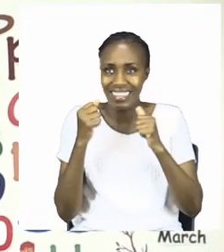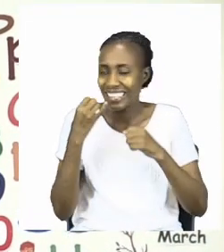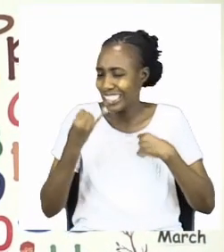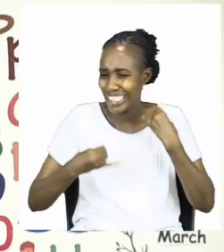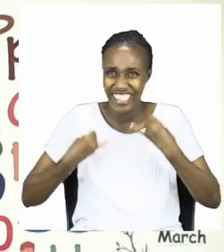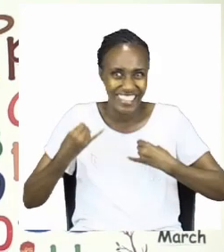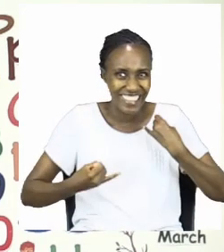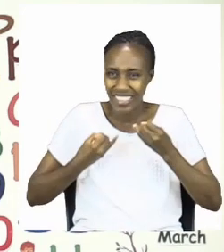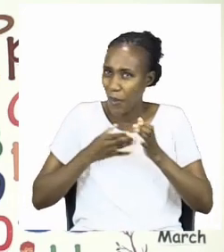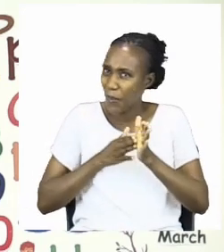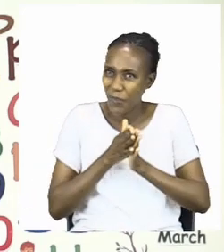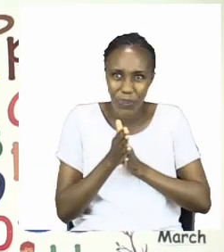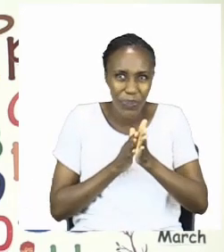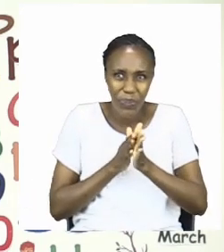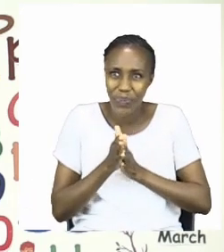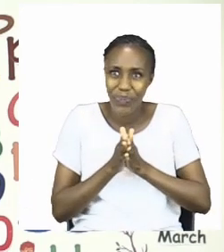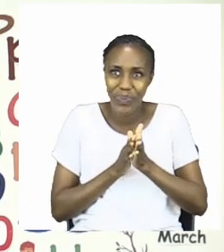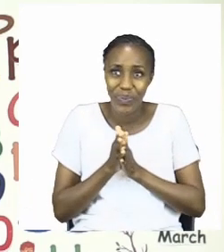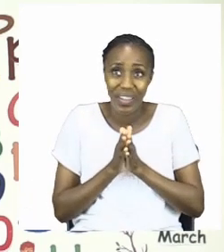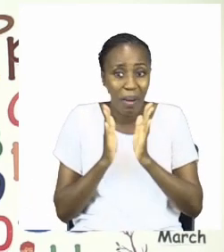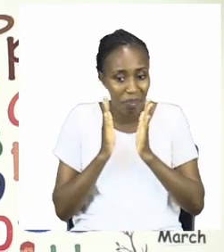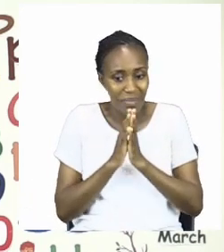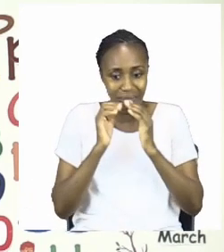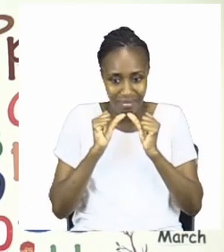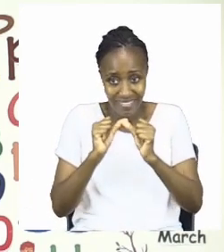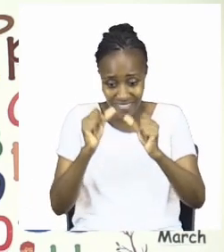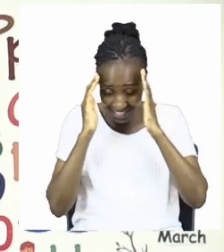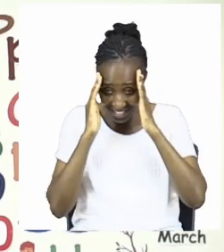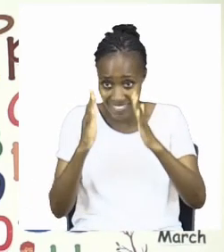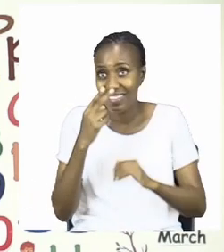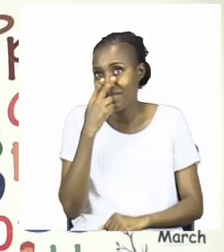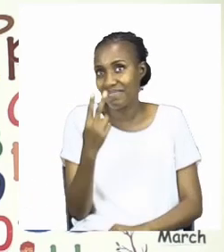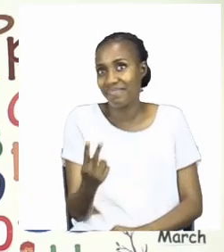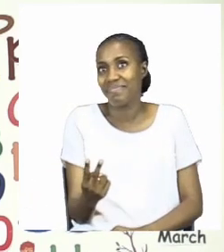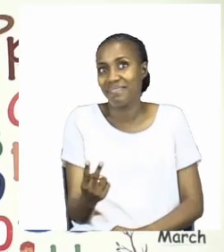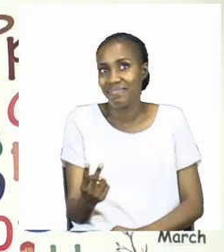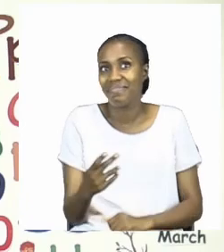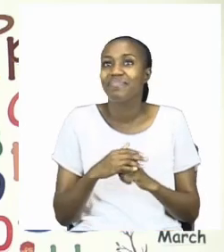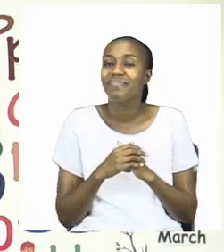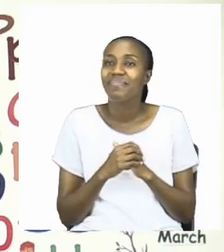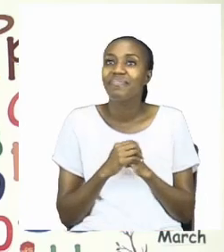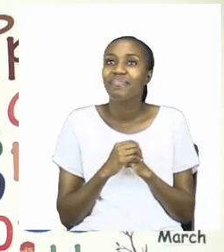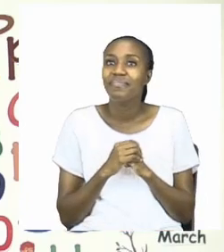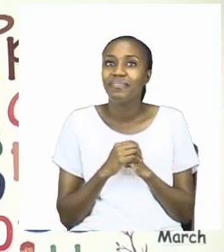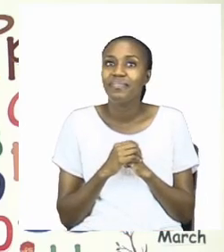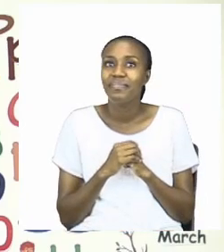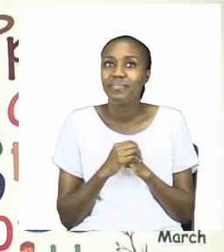activity, so I'm going to leave you to it and we'll see each other again shortly after this ad